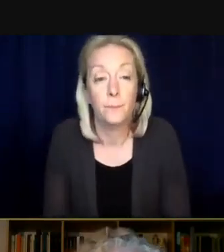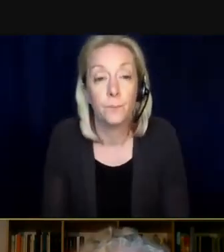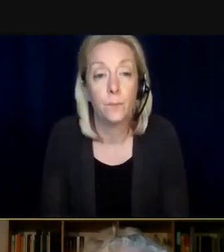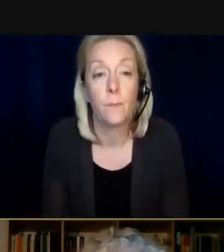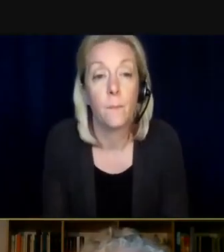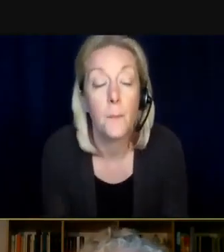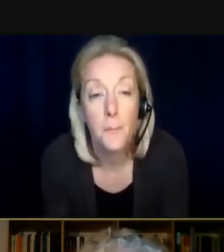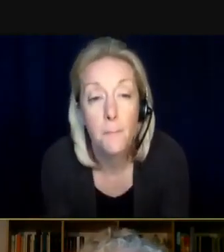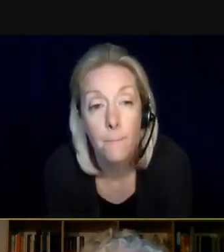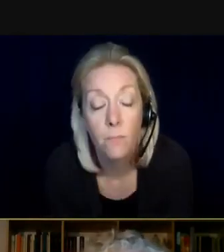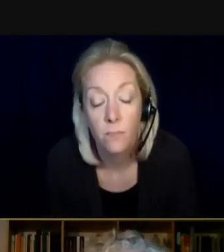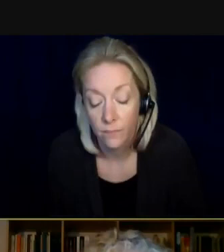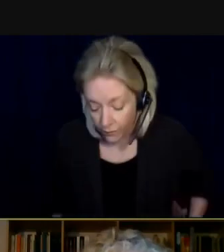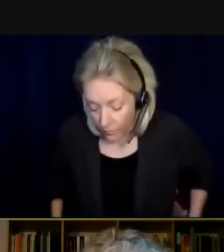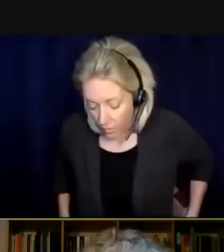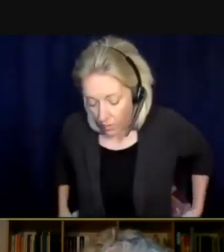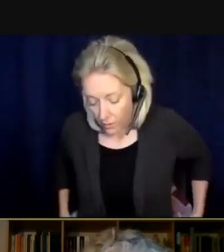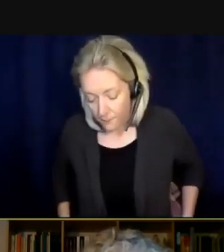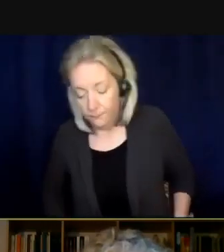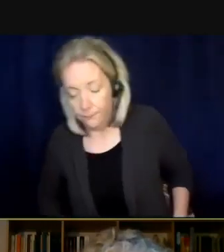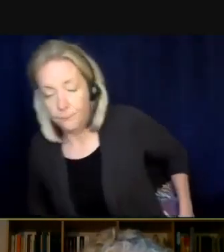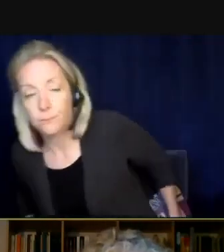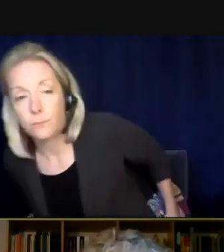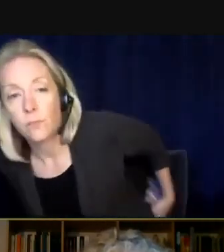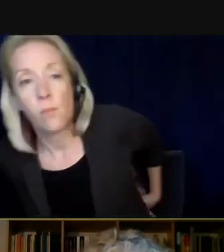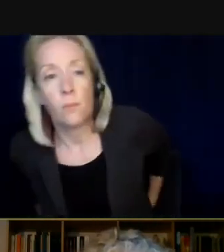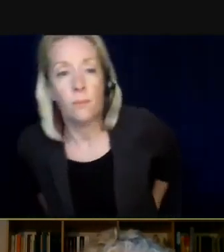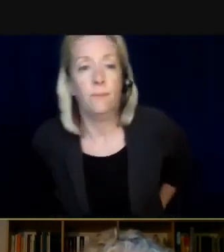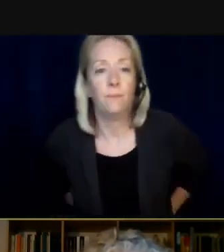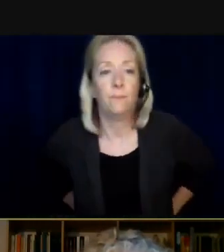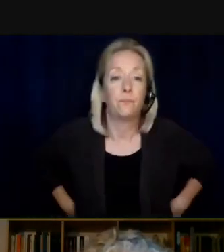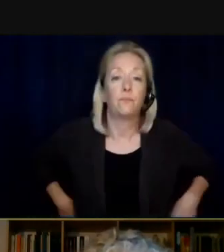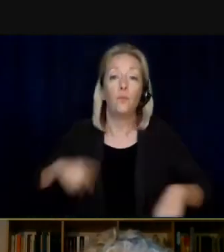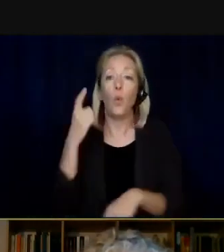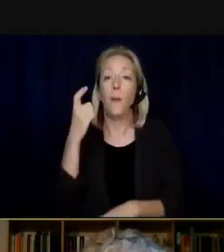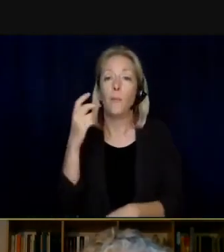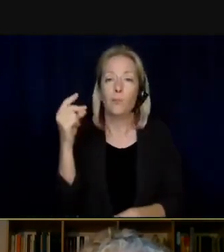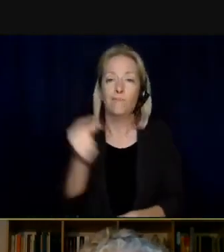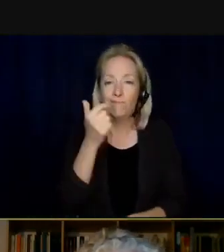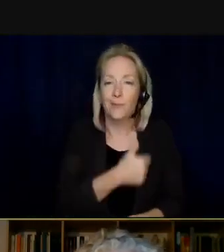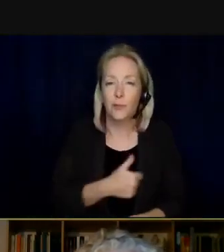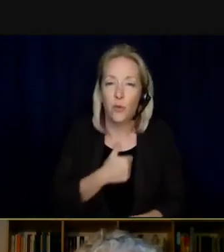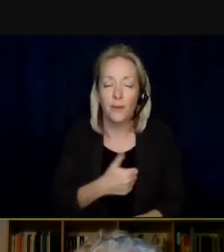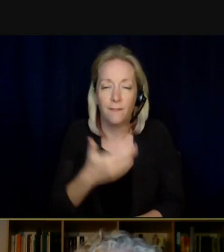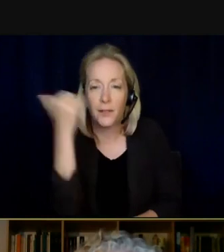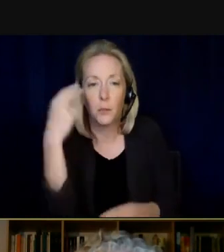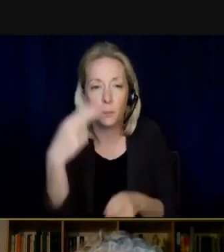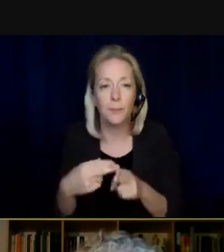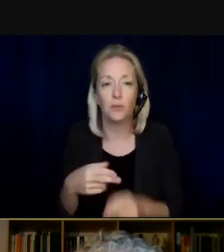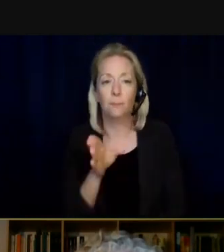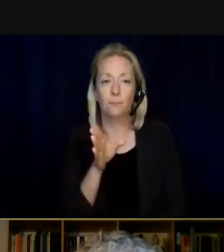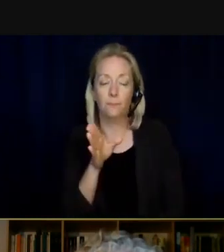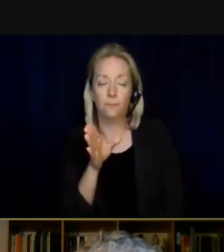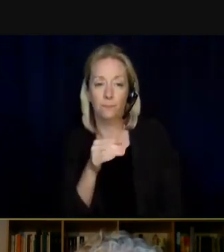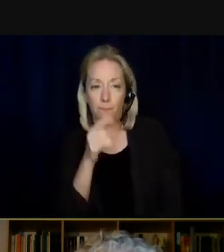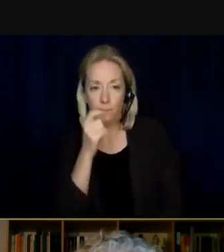Now, one other thing, I should have showed you, my apologies. Over